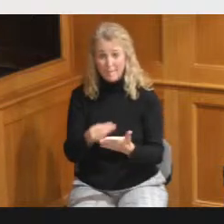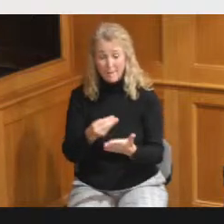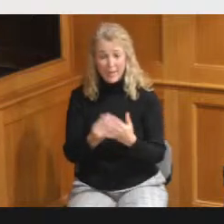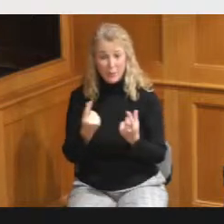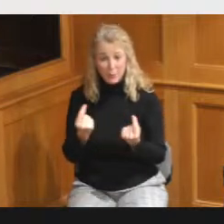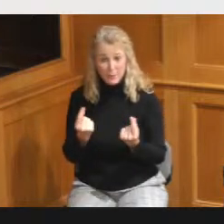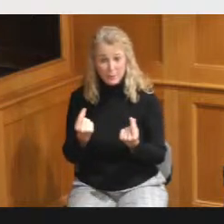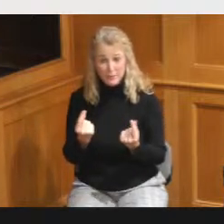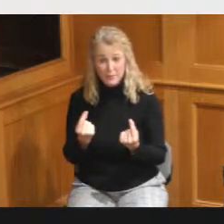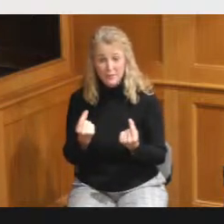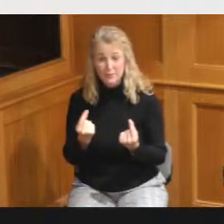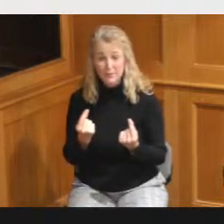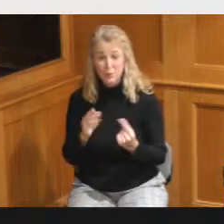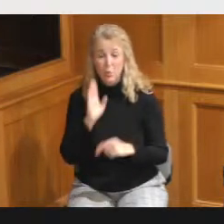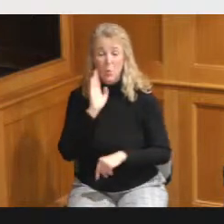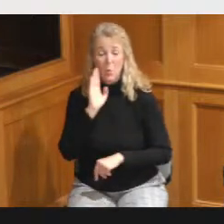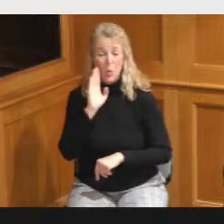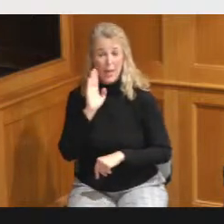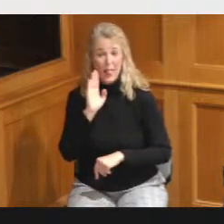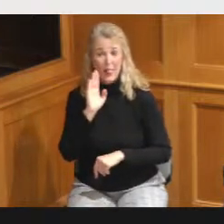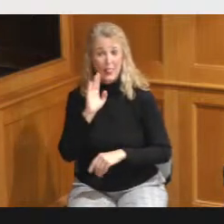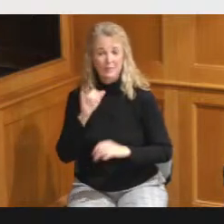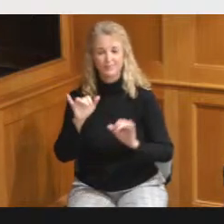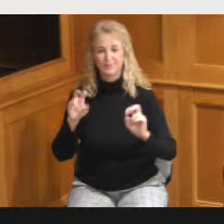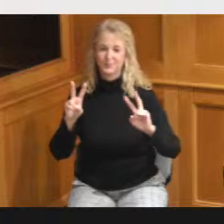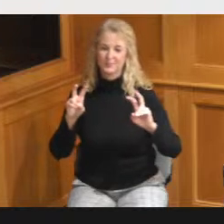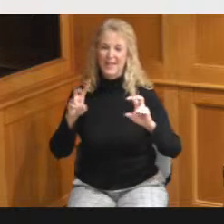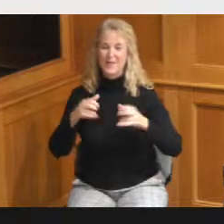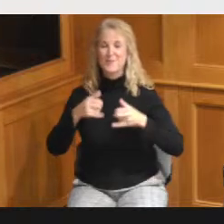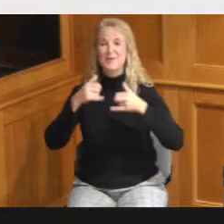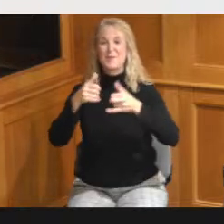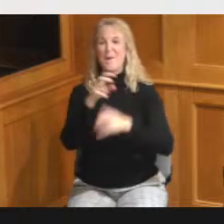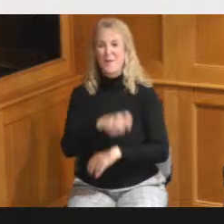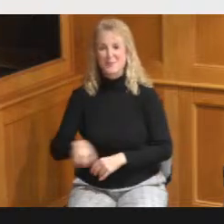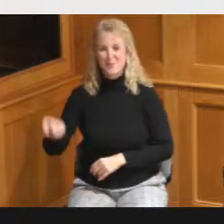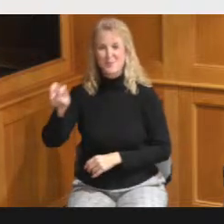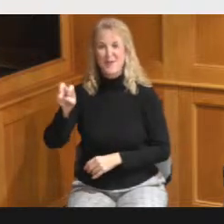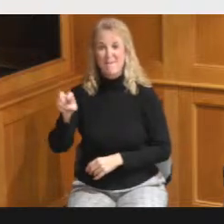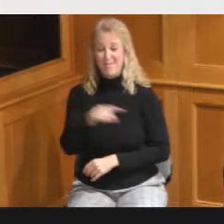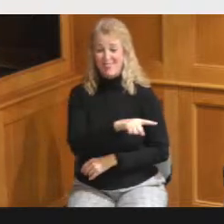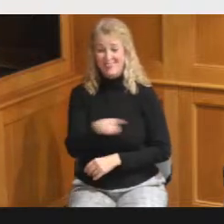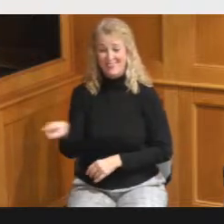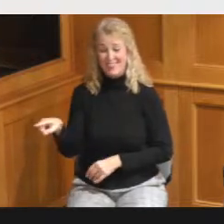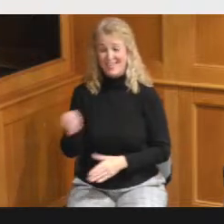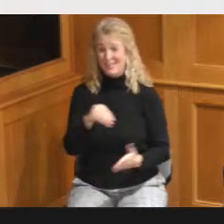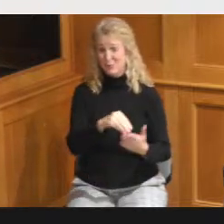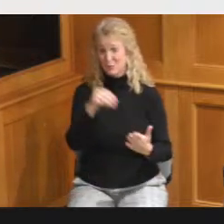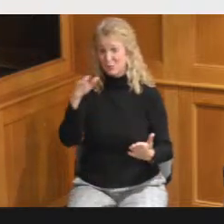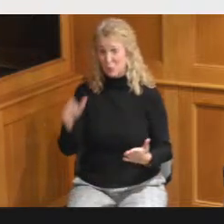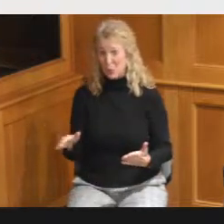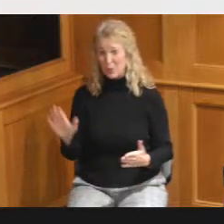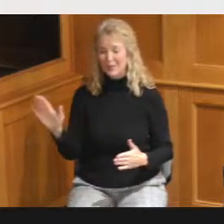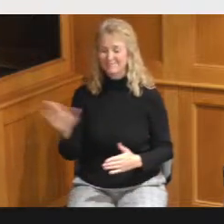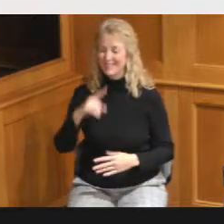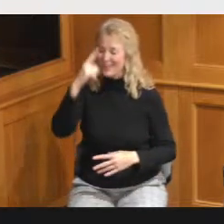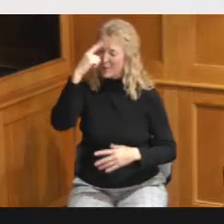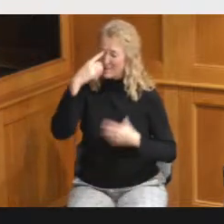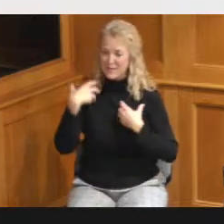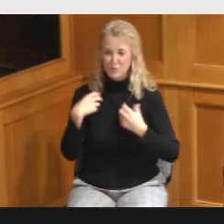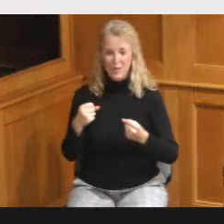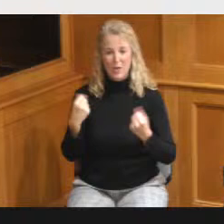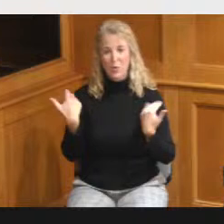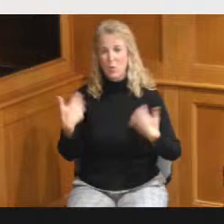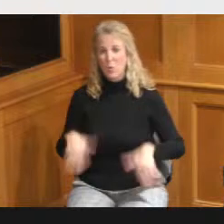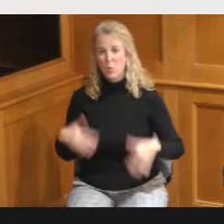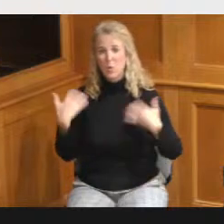went towards, or will be going towards, a rewards trip that we have. These students, of course, they tackle their mental health right in the middle